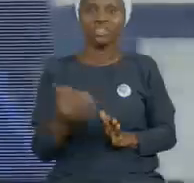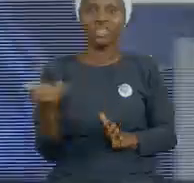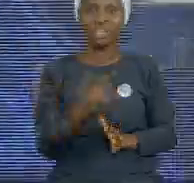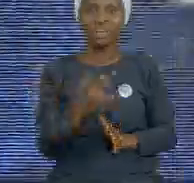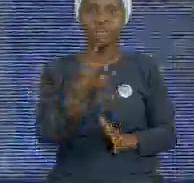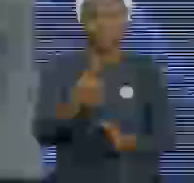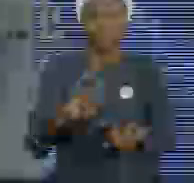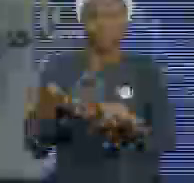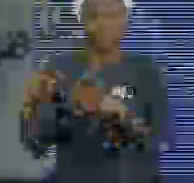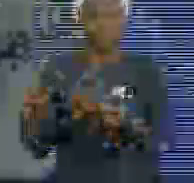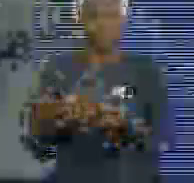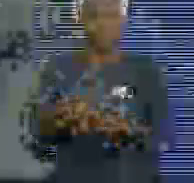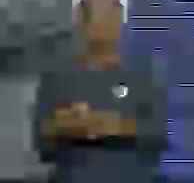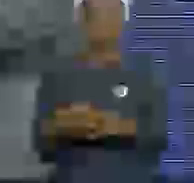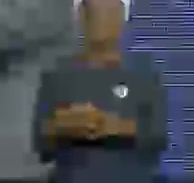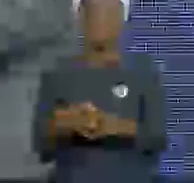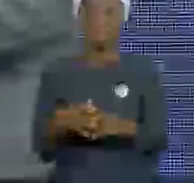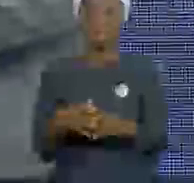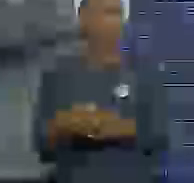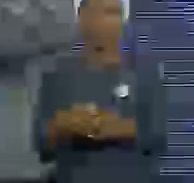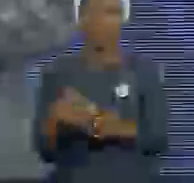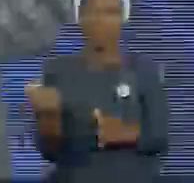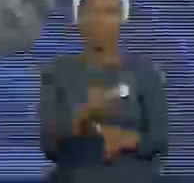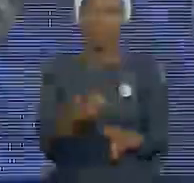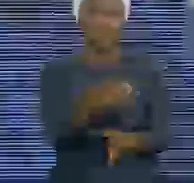they were tossed here and there.